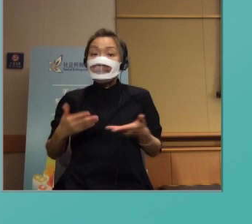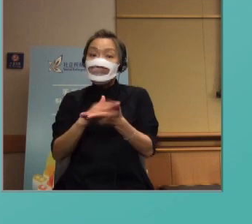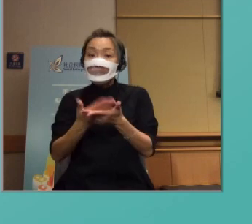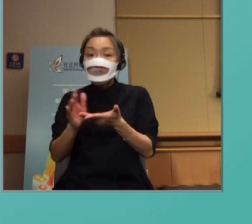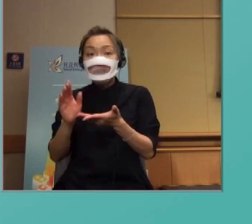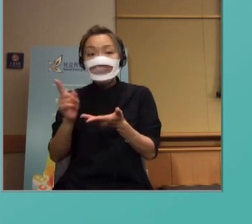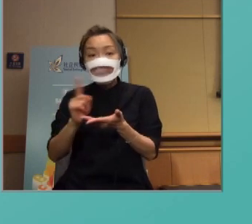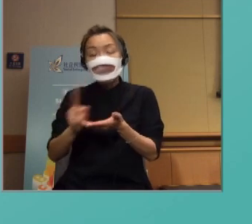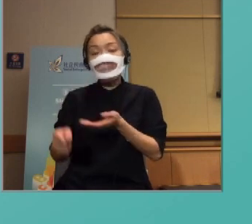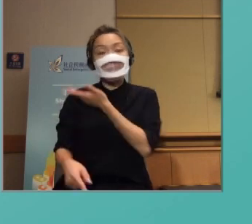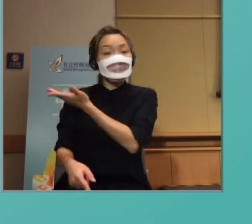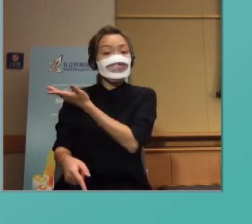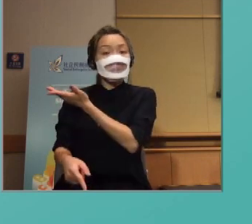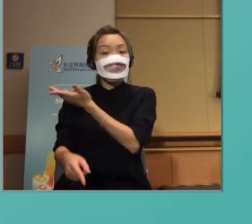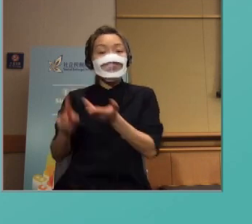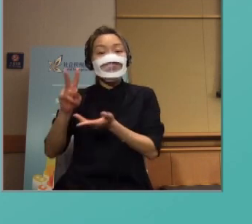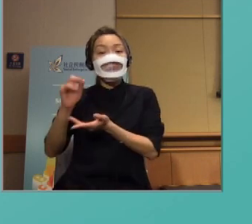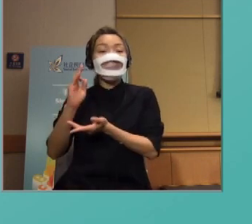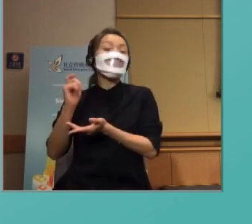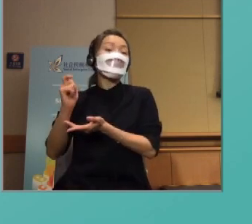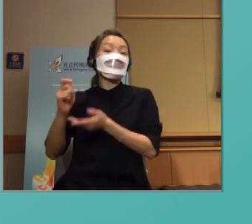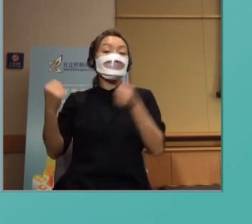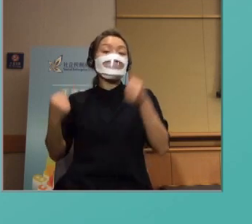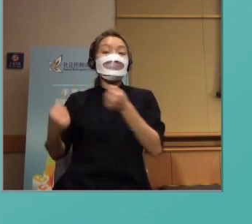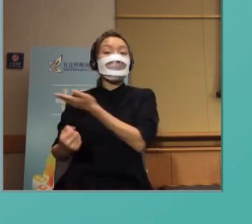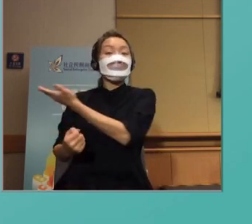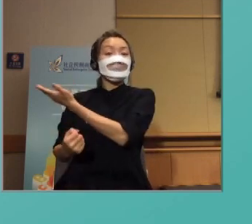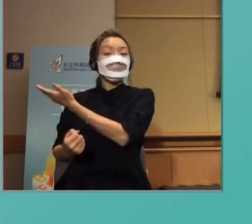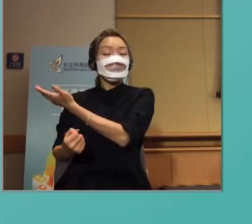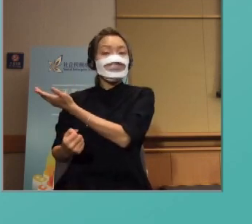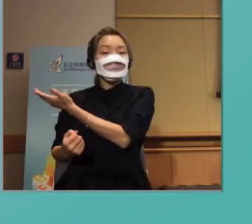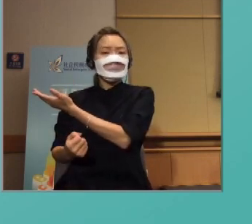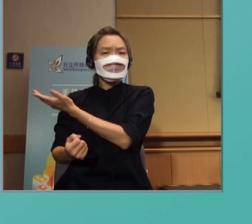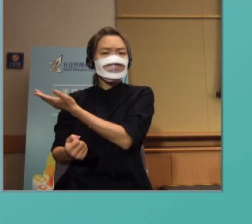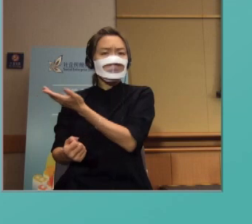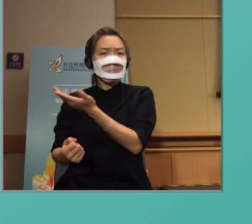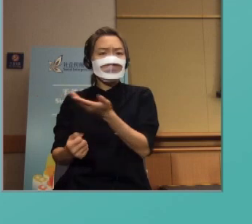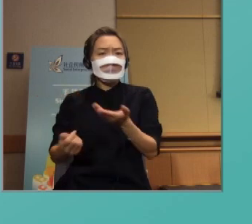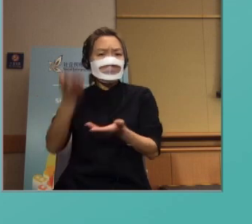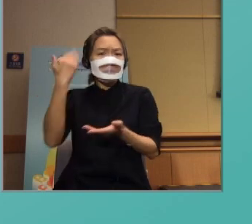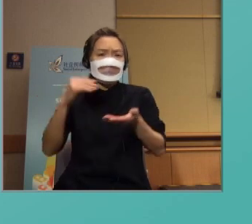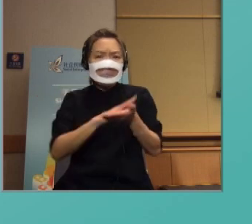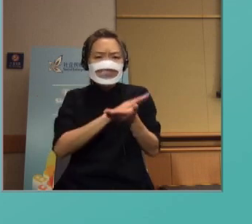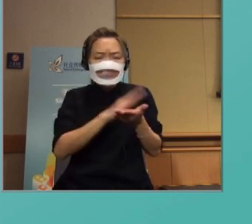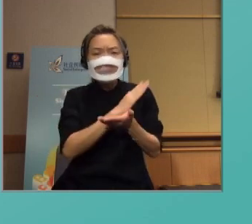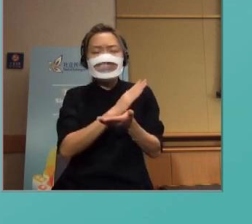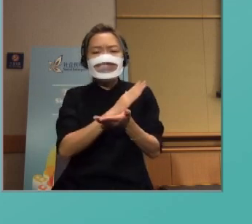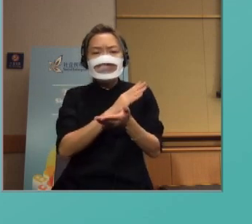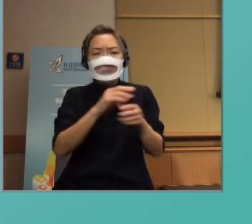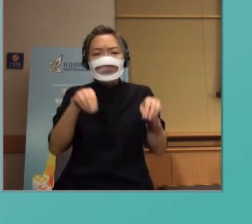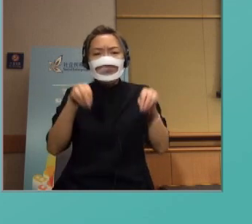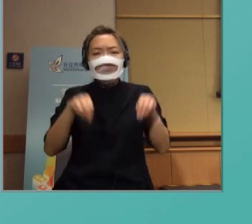charity originally for the Australian bushfire many years ago when there was fires in Australia. And it sold for $8,000 that went to charity. But when it